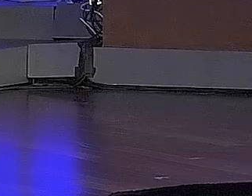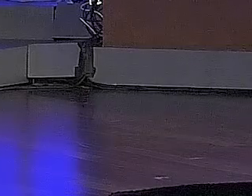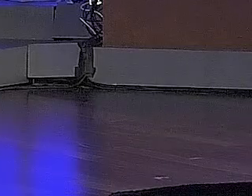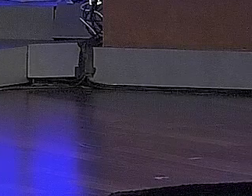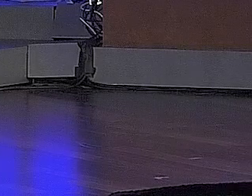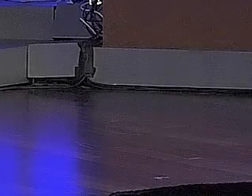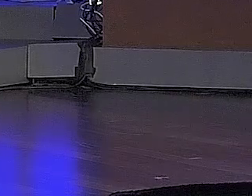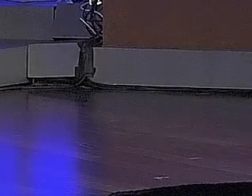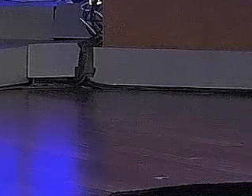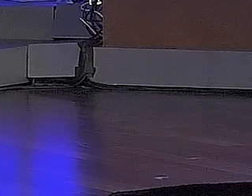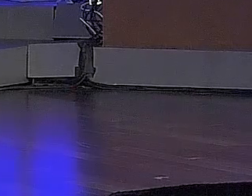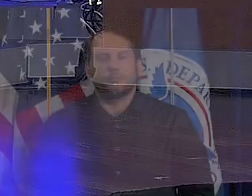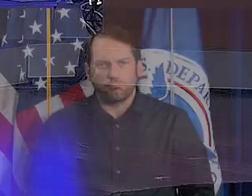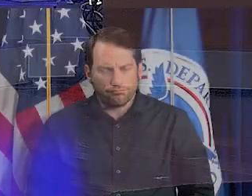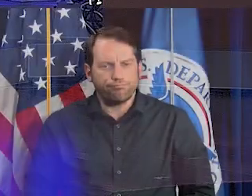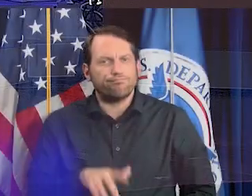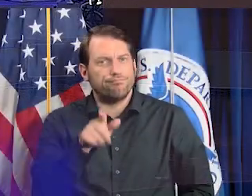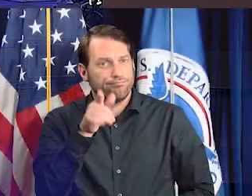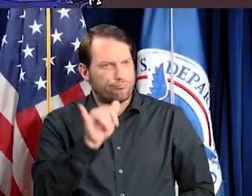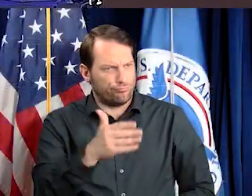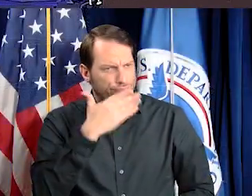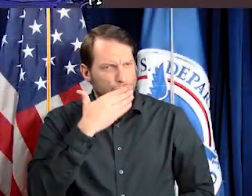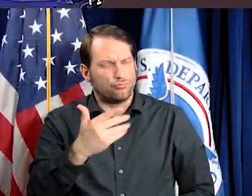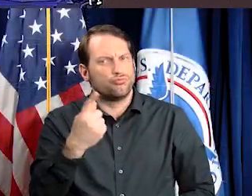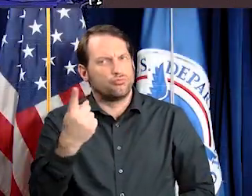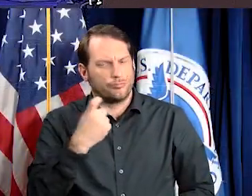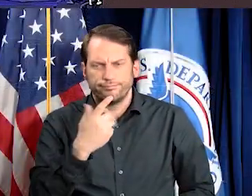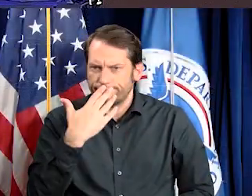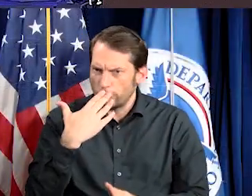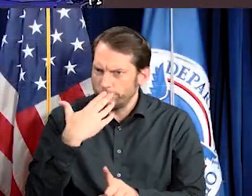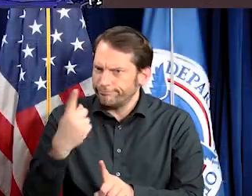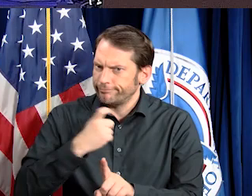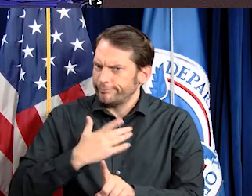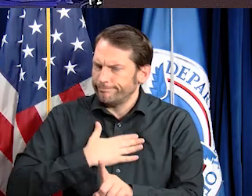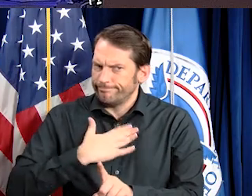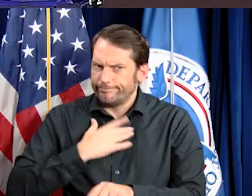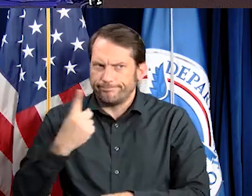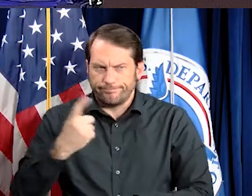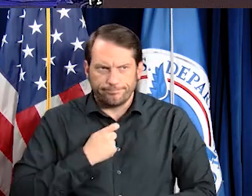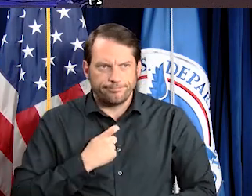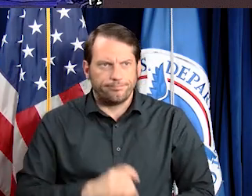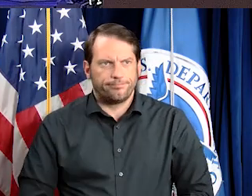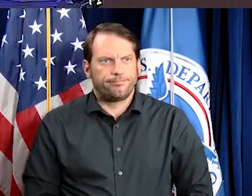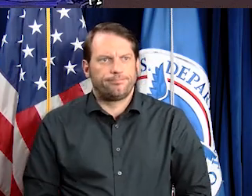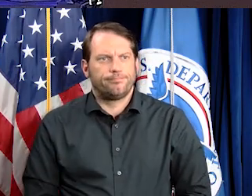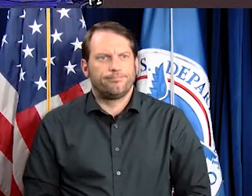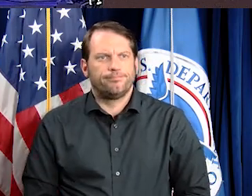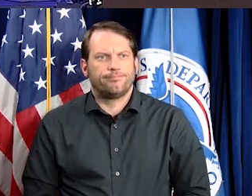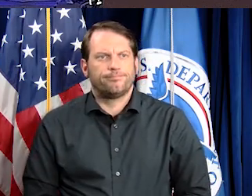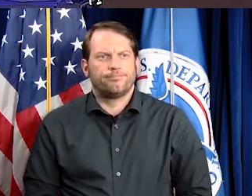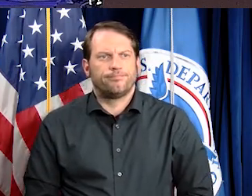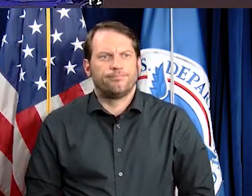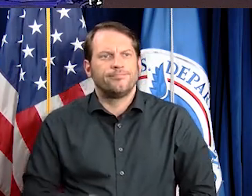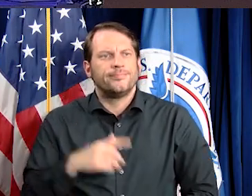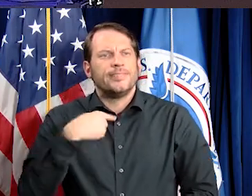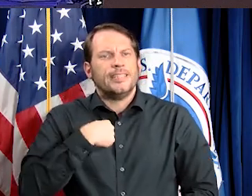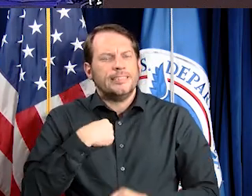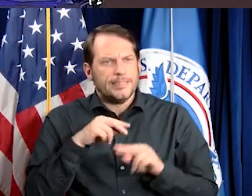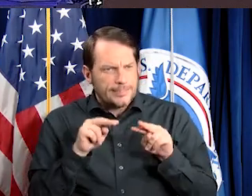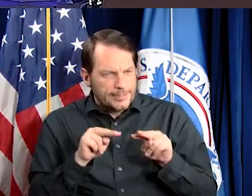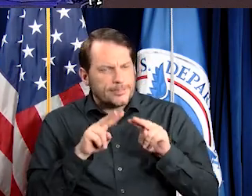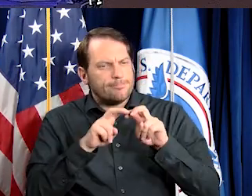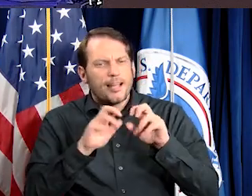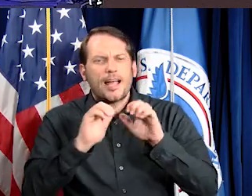That's a great question. I'm glad you asked that. It's something that I recently looked at in terms of how do we combat the